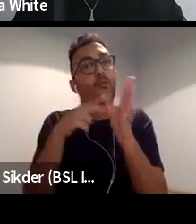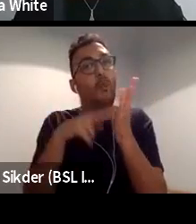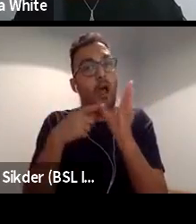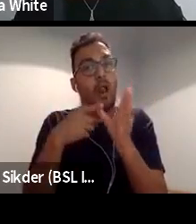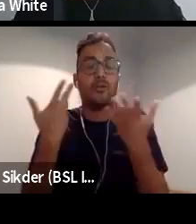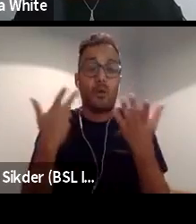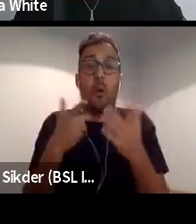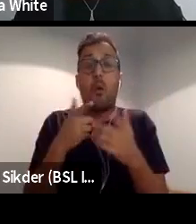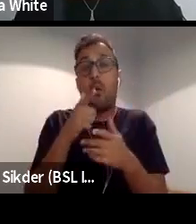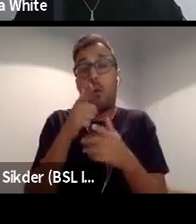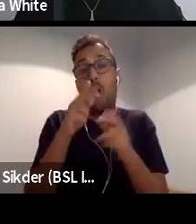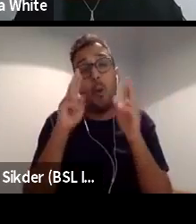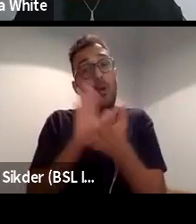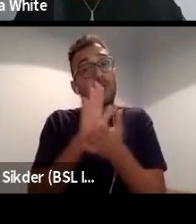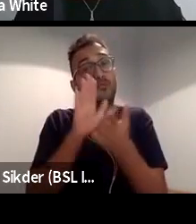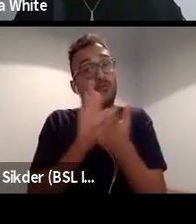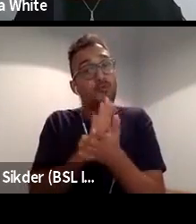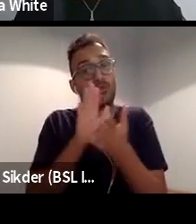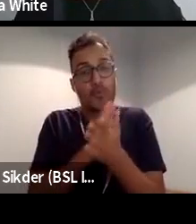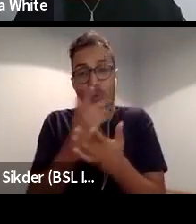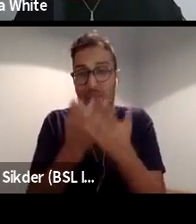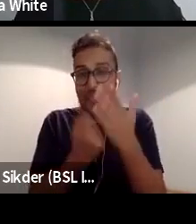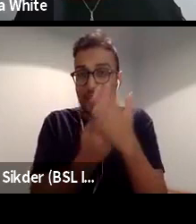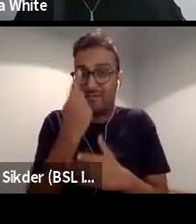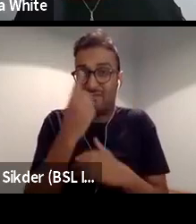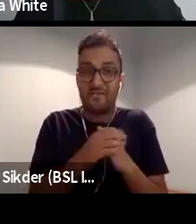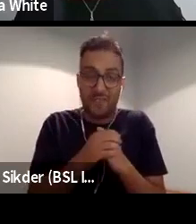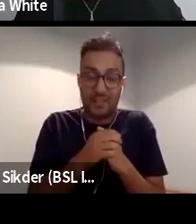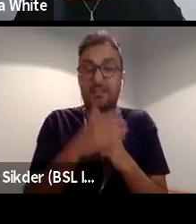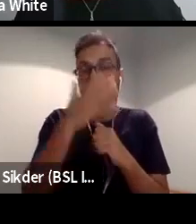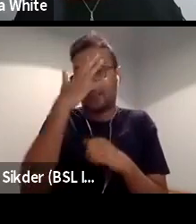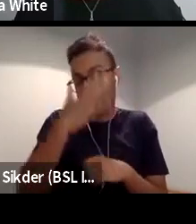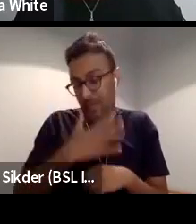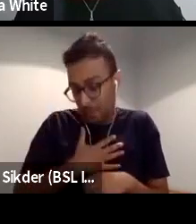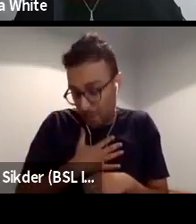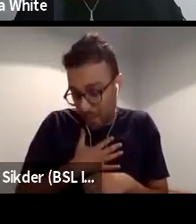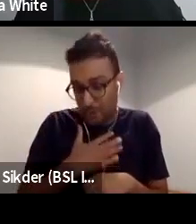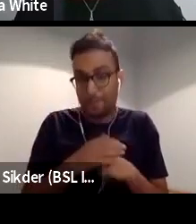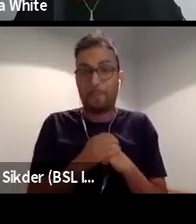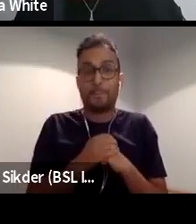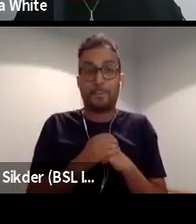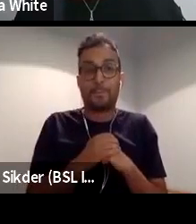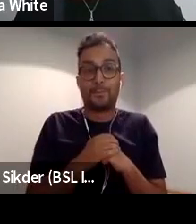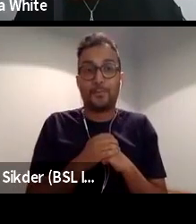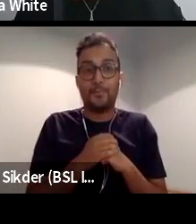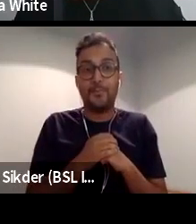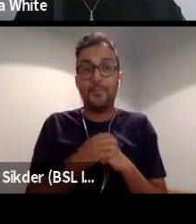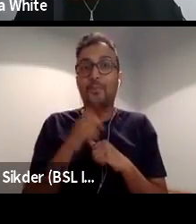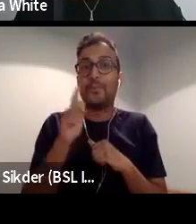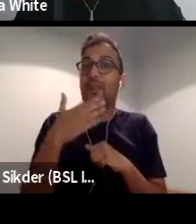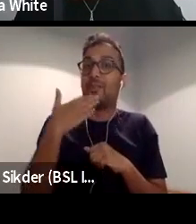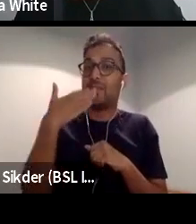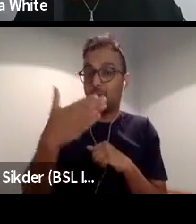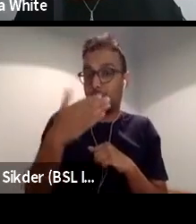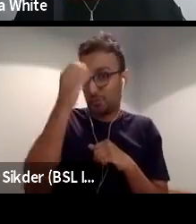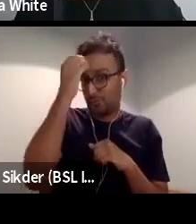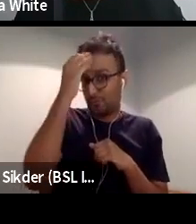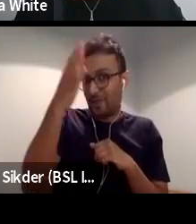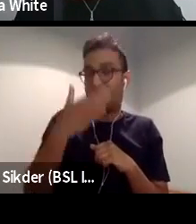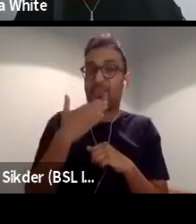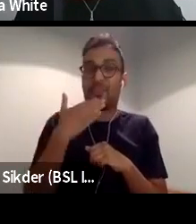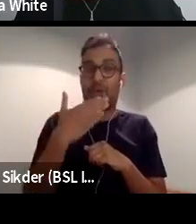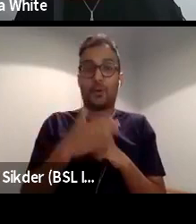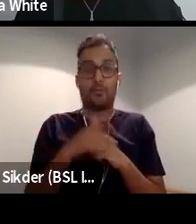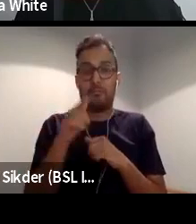event. Assalamu alaikum wa rahmatullahi wa barakatuh. Wa alaikum salam, and thank you, Sheikh, very much for that apt